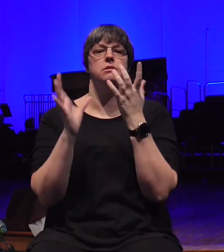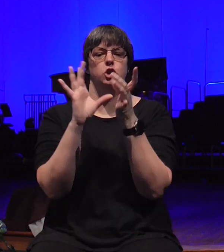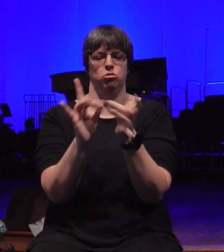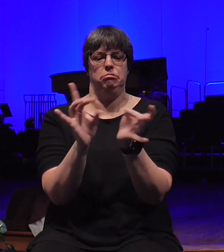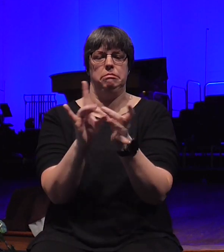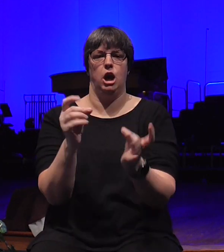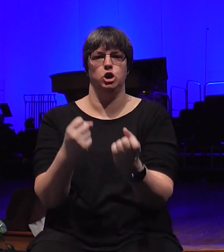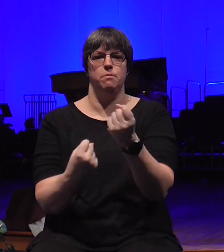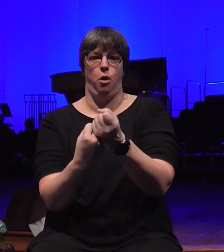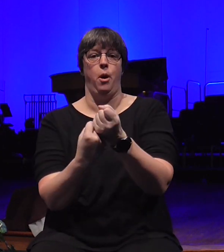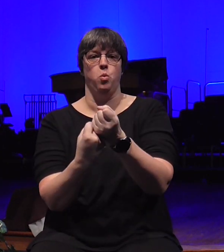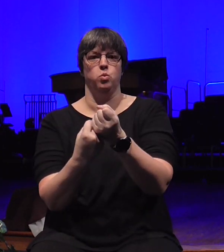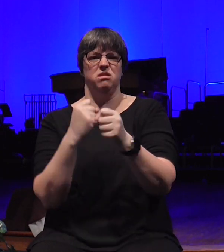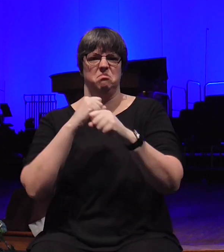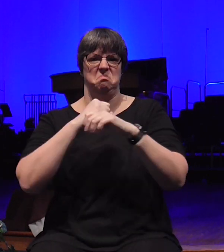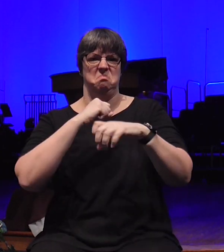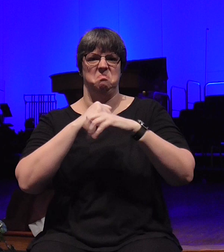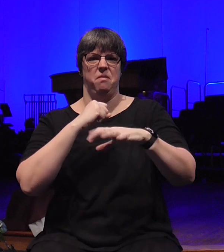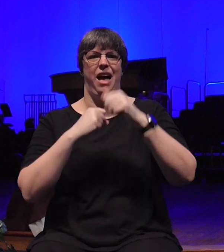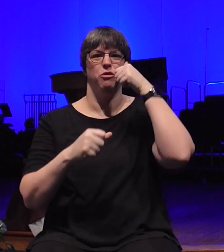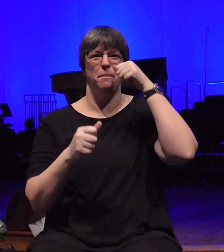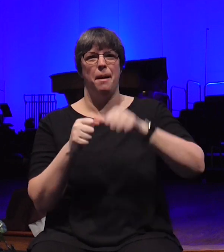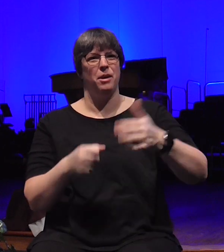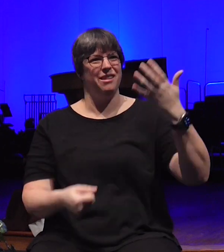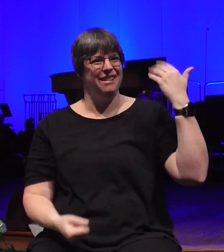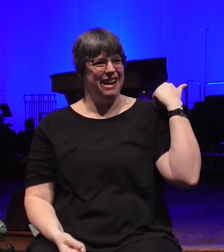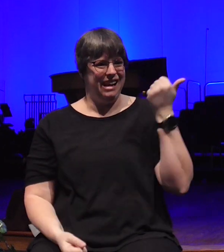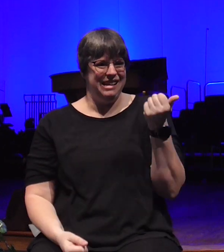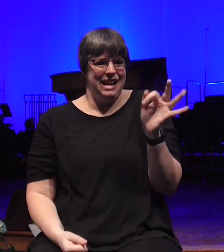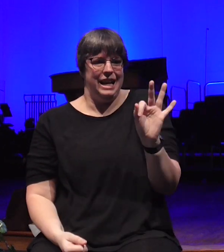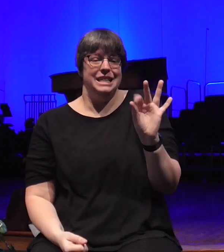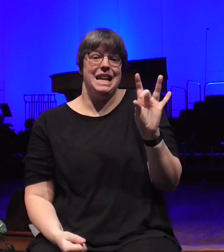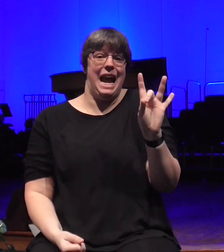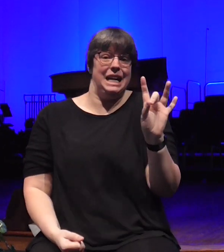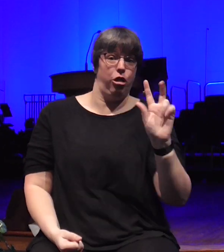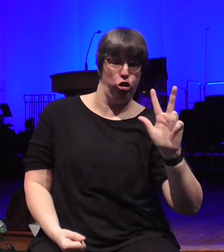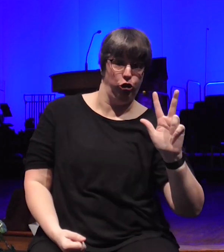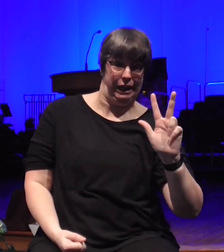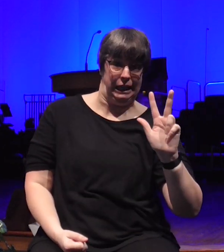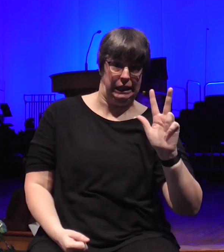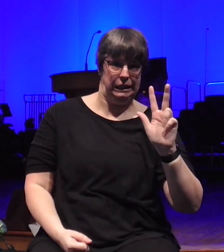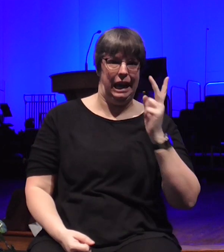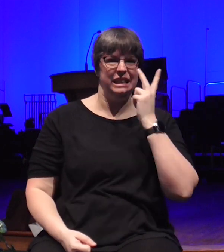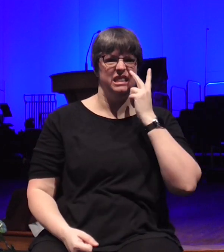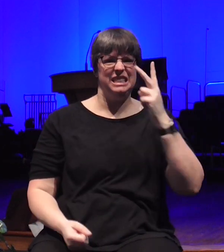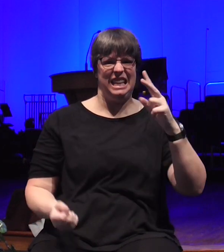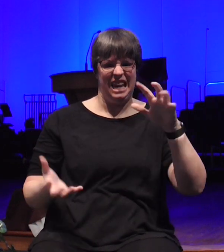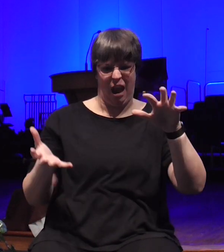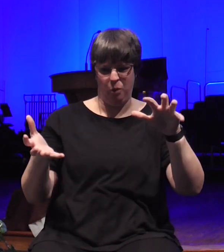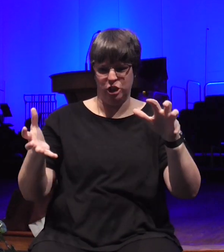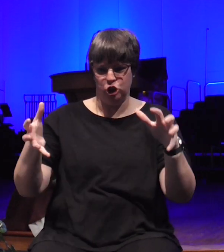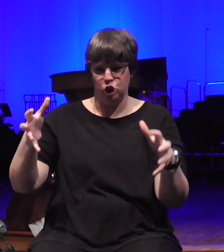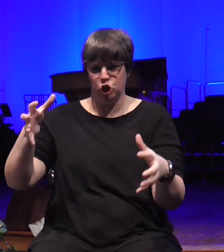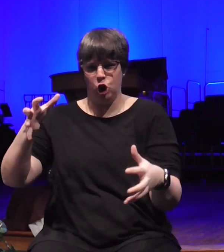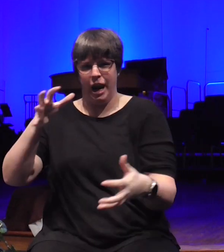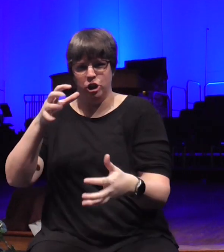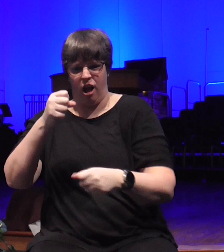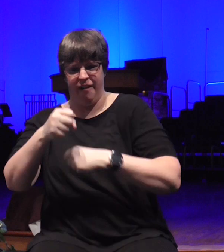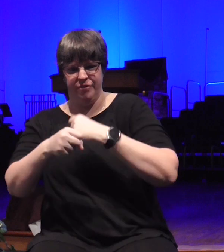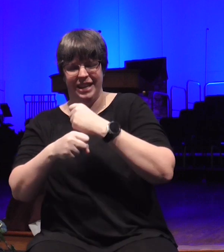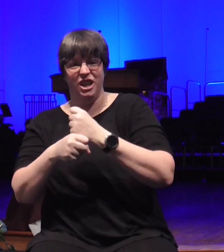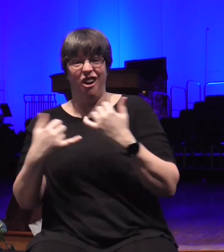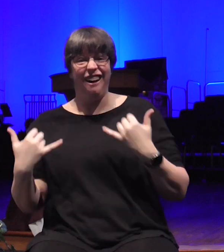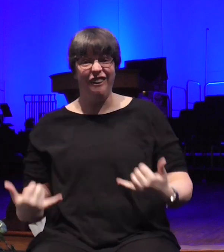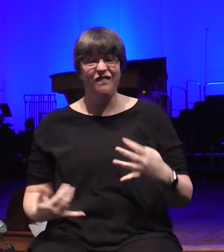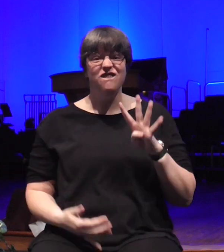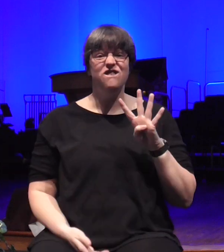foundation begun in 1983. I remember us beginning this and seeing it evolve over all of these years. And so now it's our